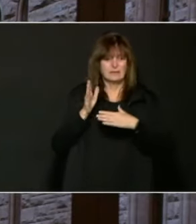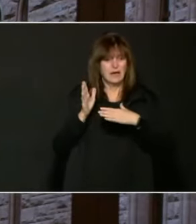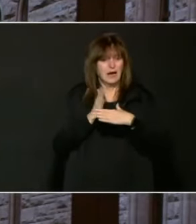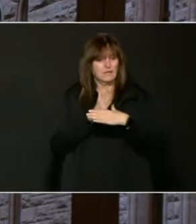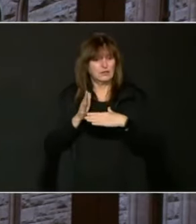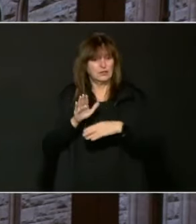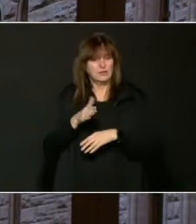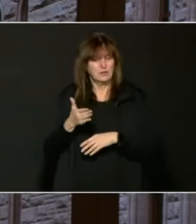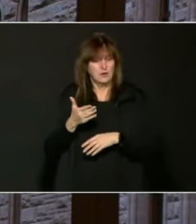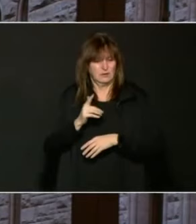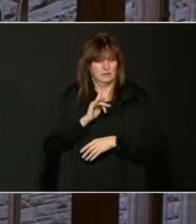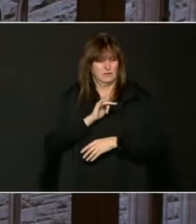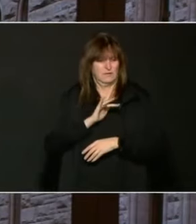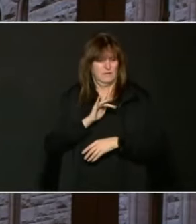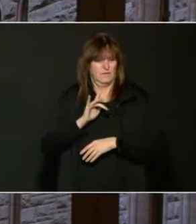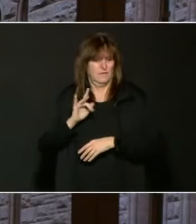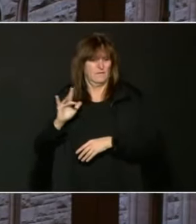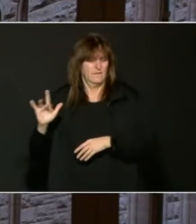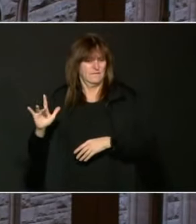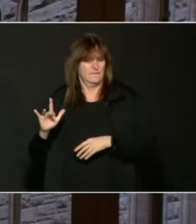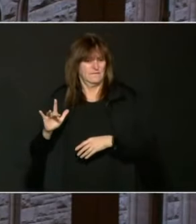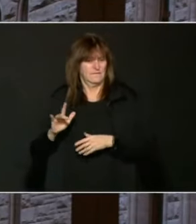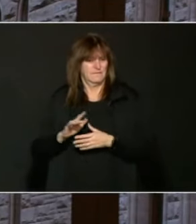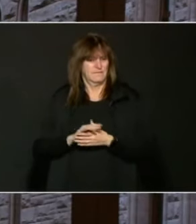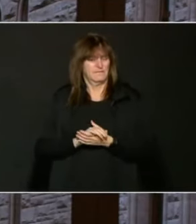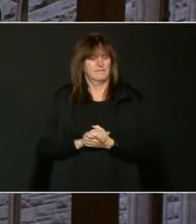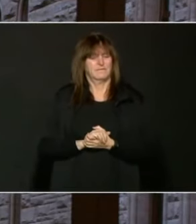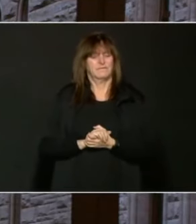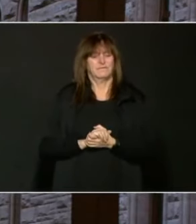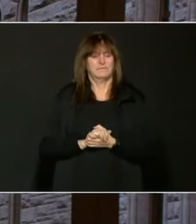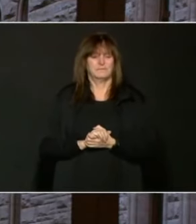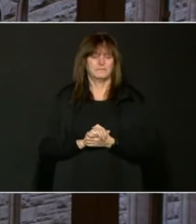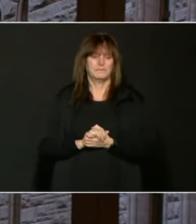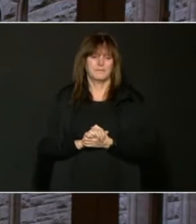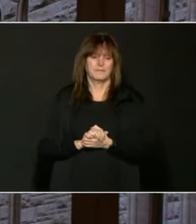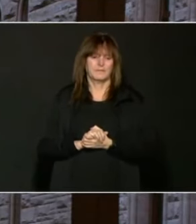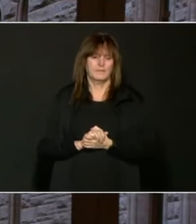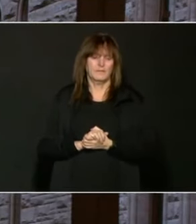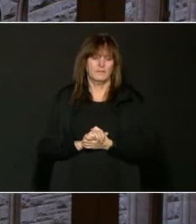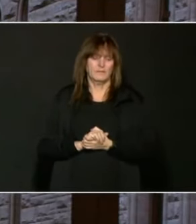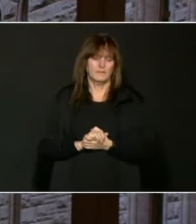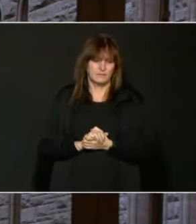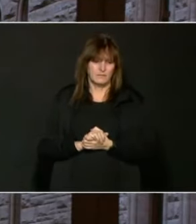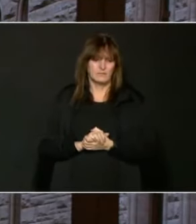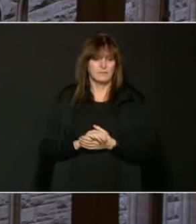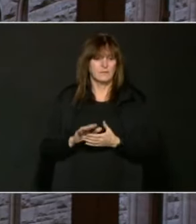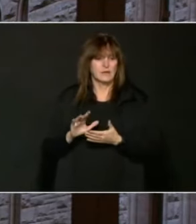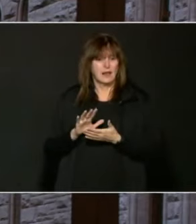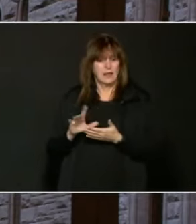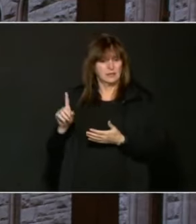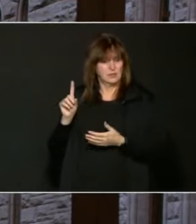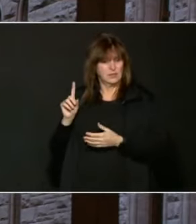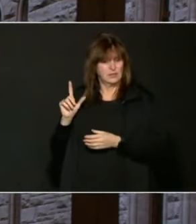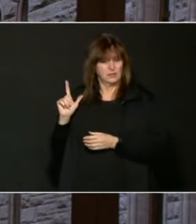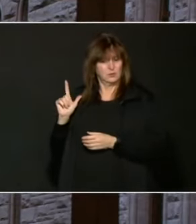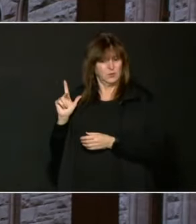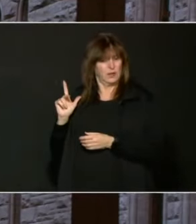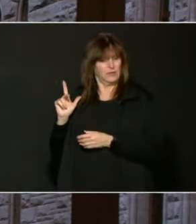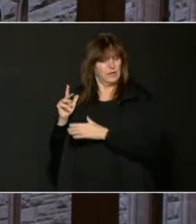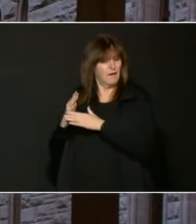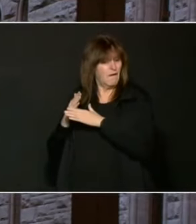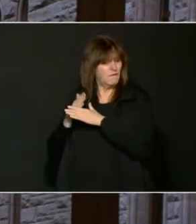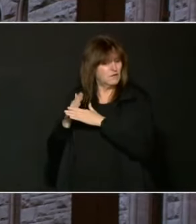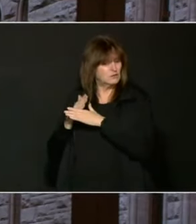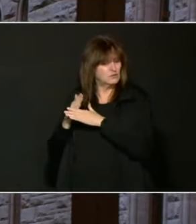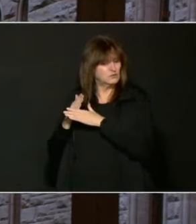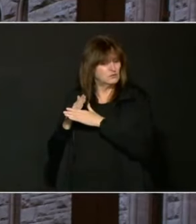is down to 25, but that's an increase of up from 2 from 23 last week. But some of the last few days, as Dr. Brown's